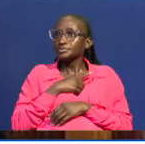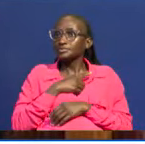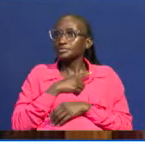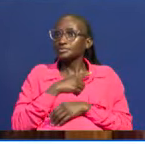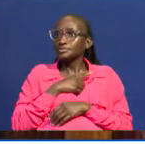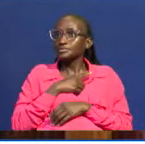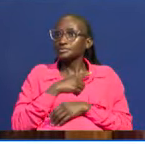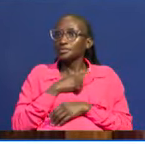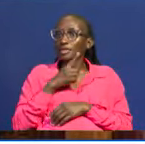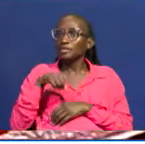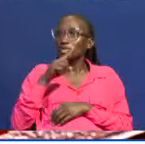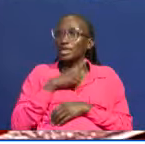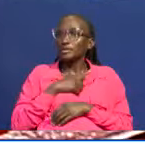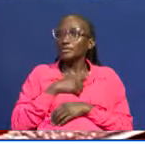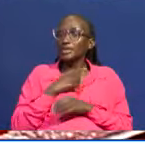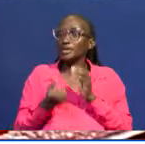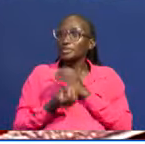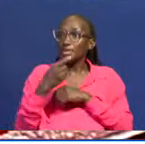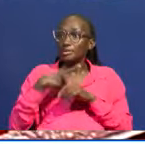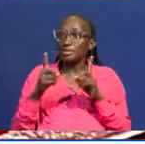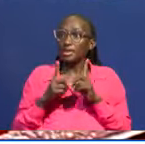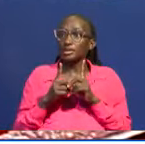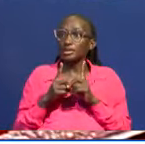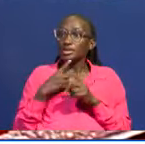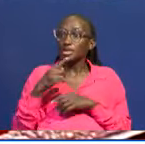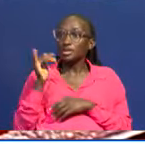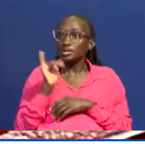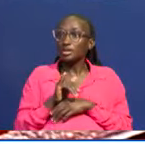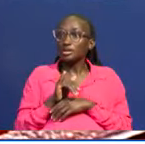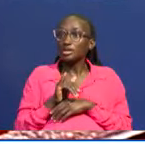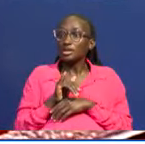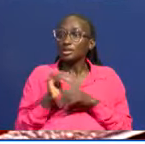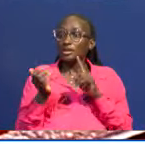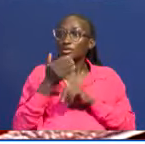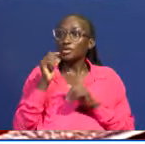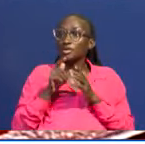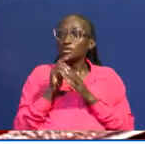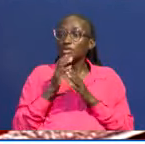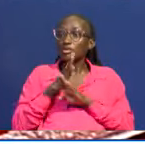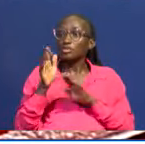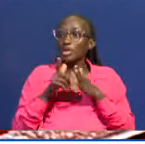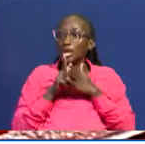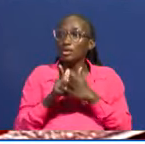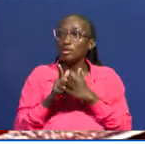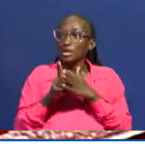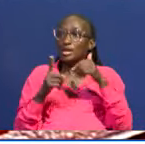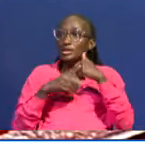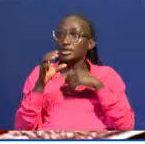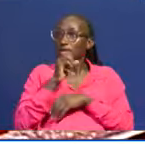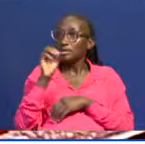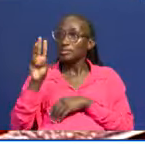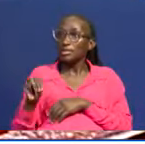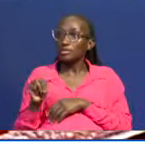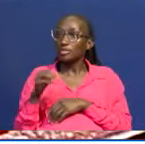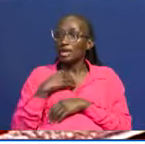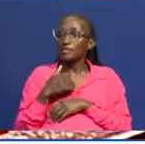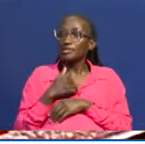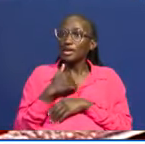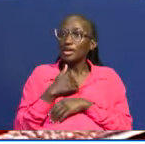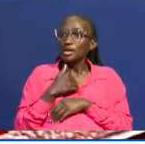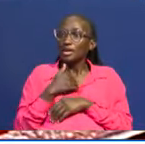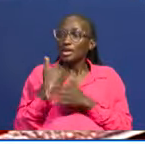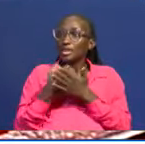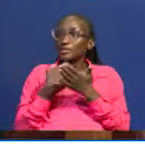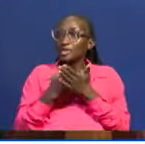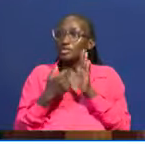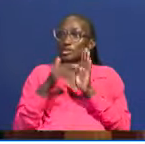obtained a loan of 600 million, but the only document that was produced is an offer letter for the loan. There is no evidence